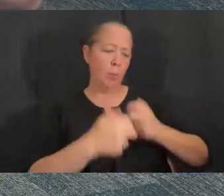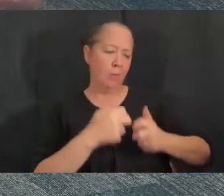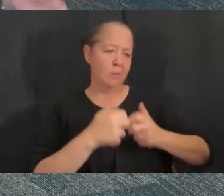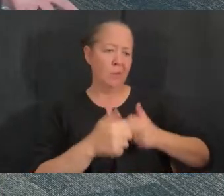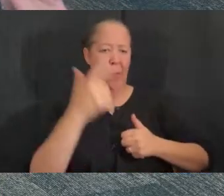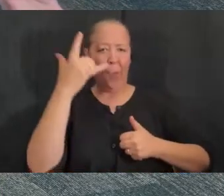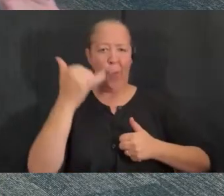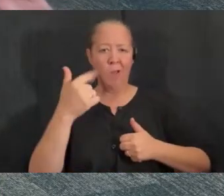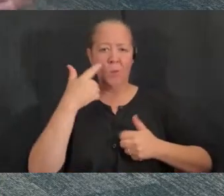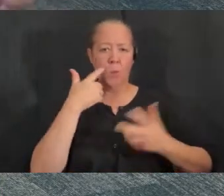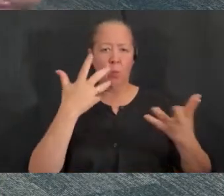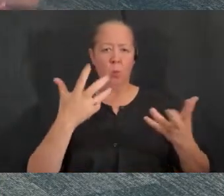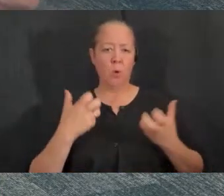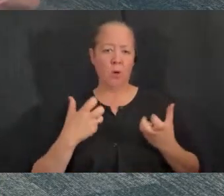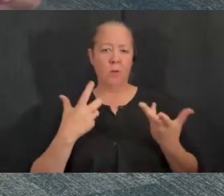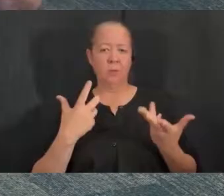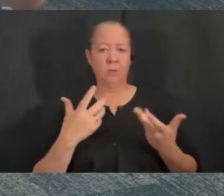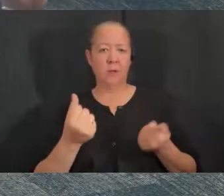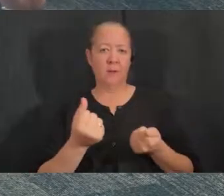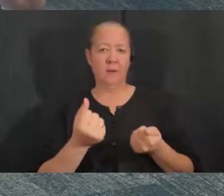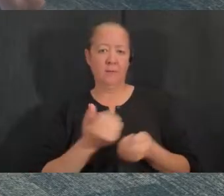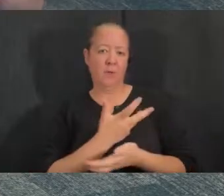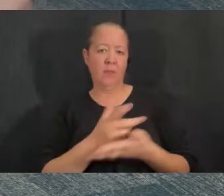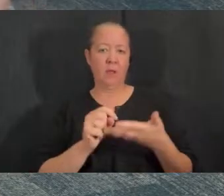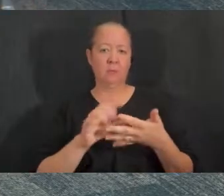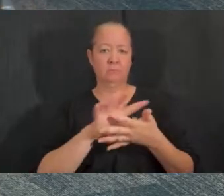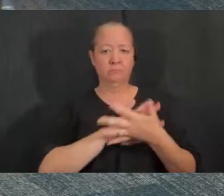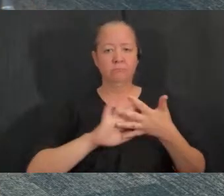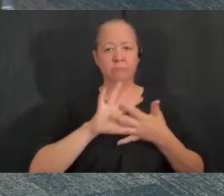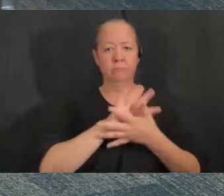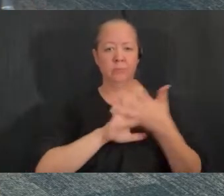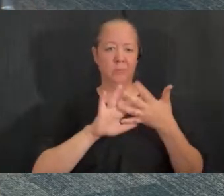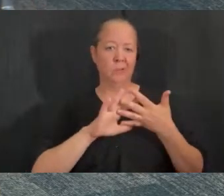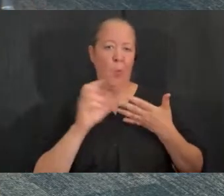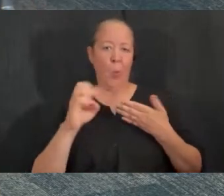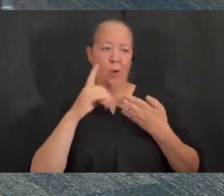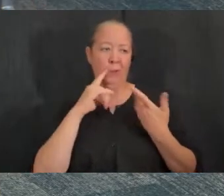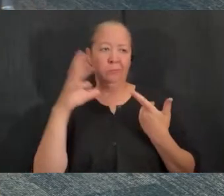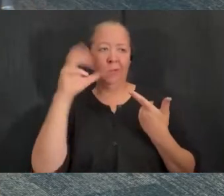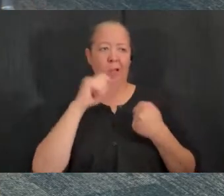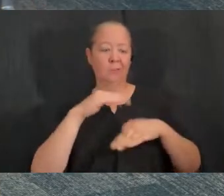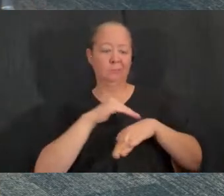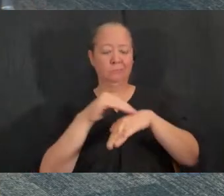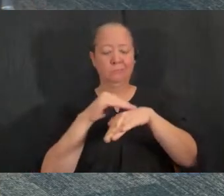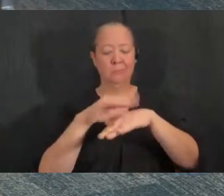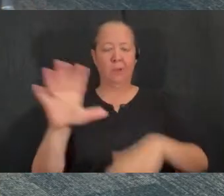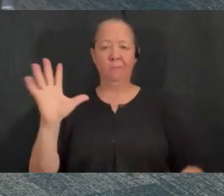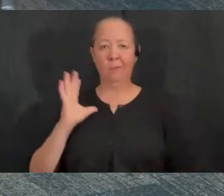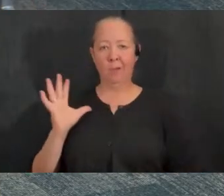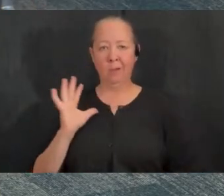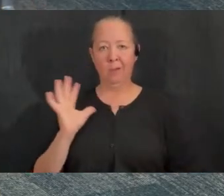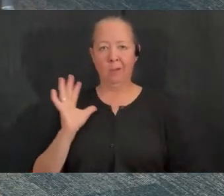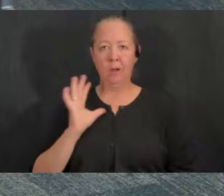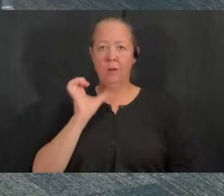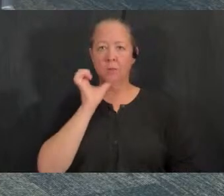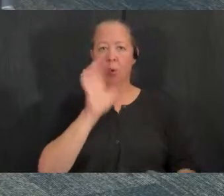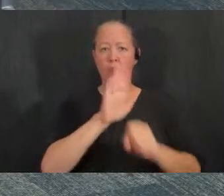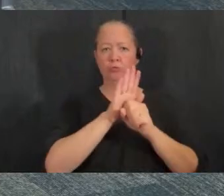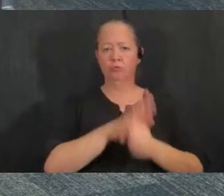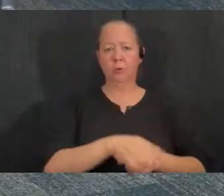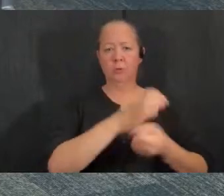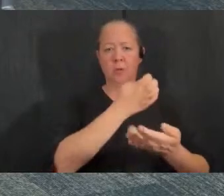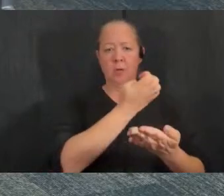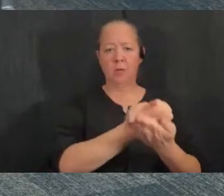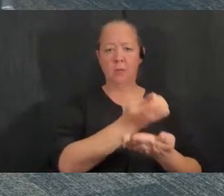water because everything's great or just barely fine, I guess, economically? Let's not stress the economic base too much,